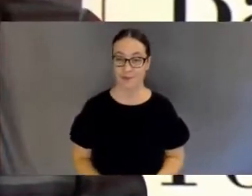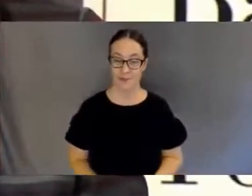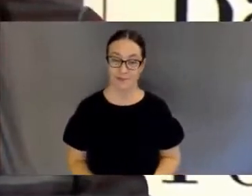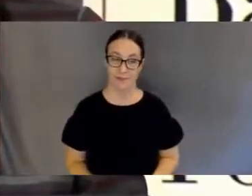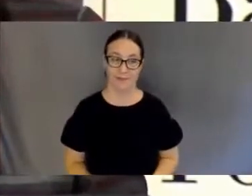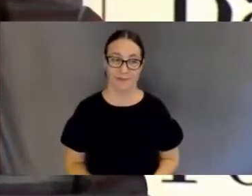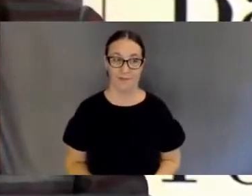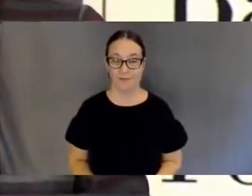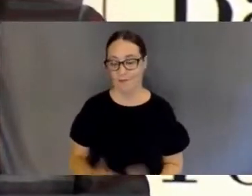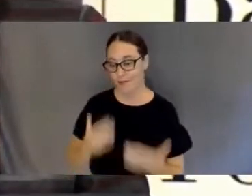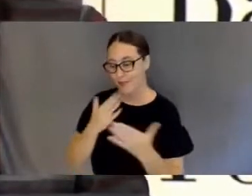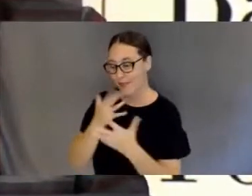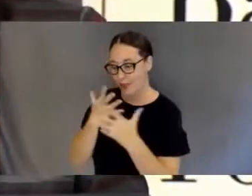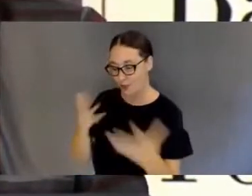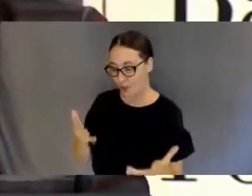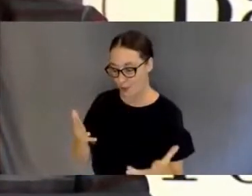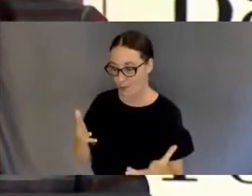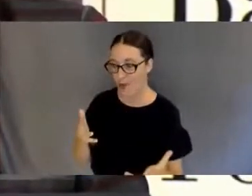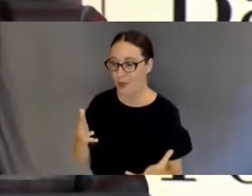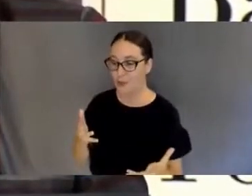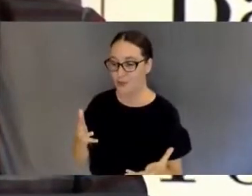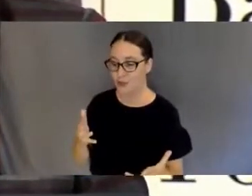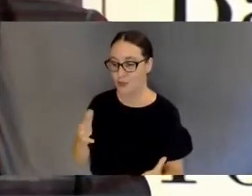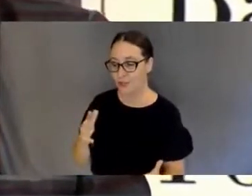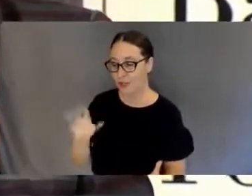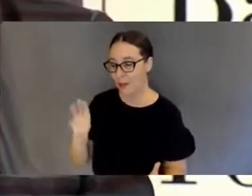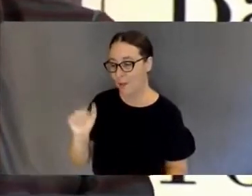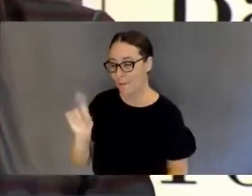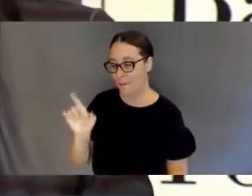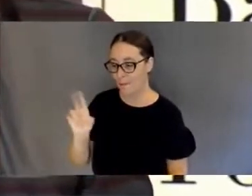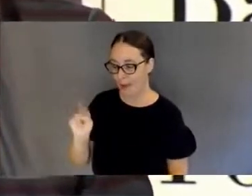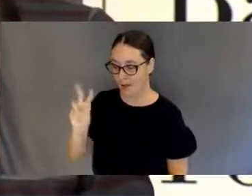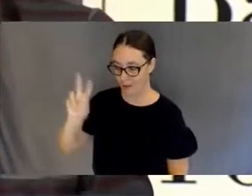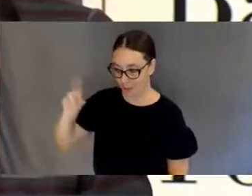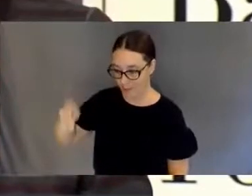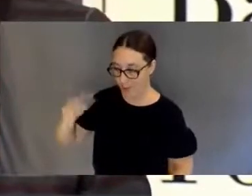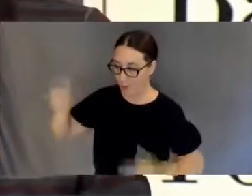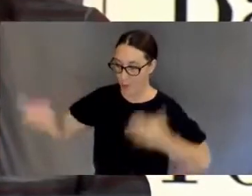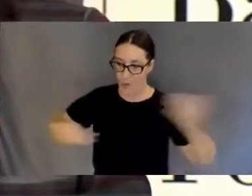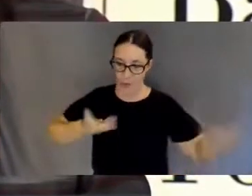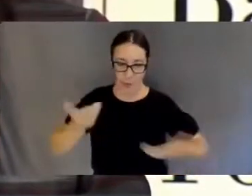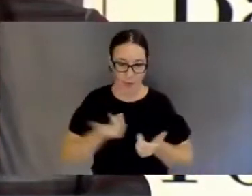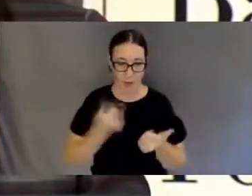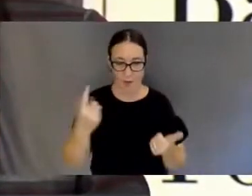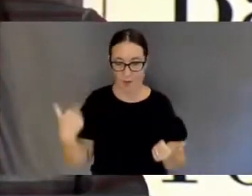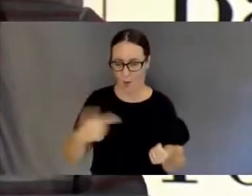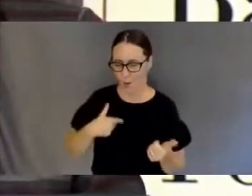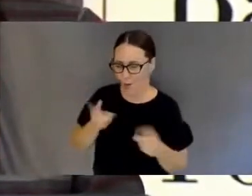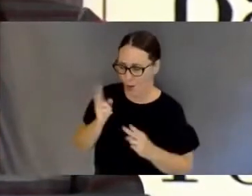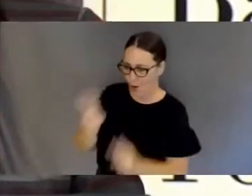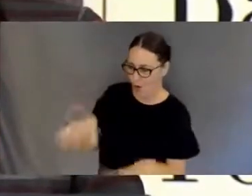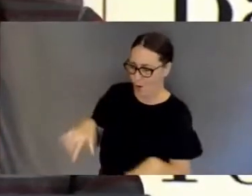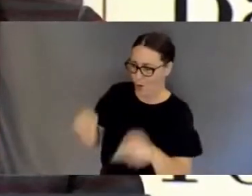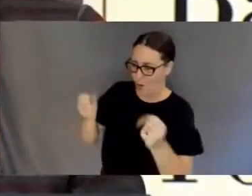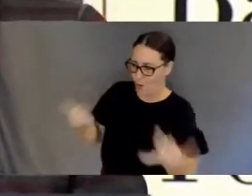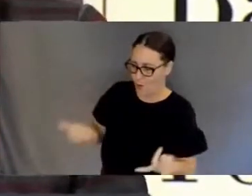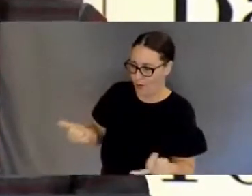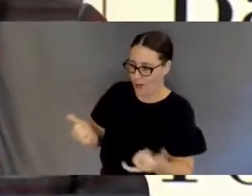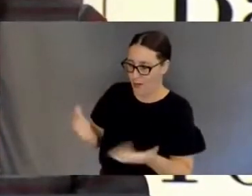Thank you so much, Madam Vice President, and welcome everyone. We're honored to host you at Treasury